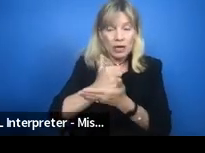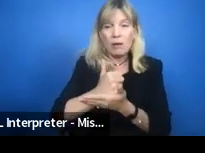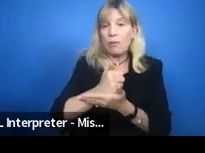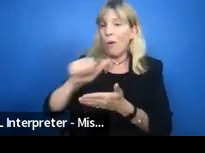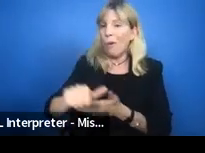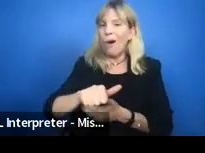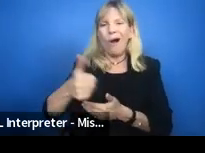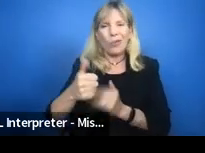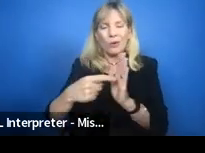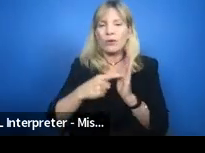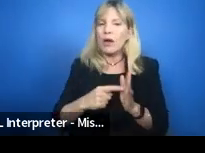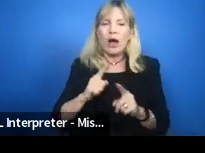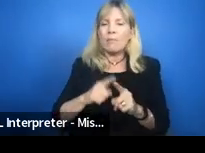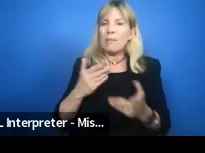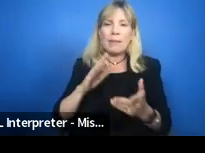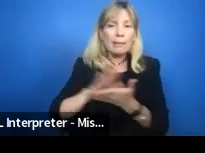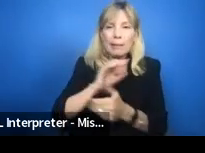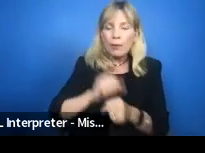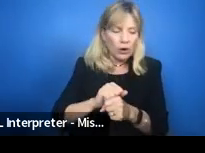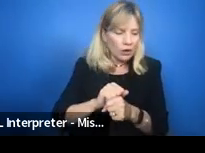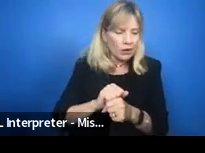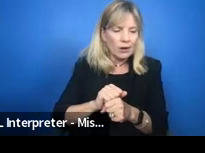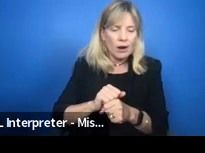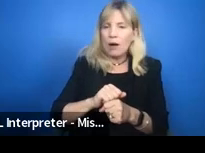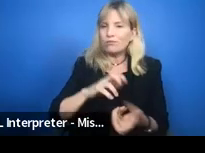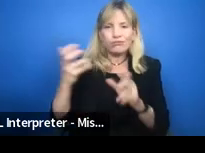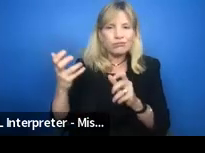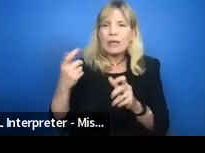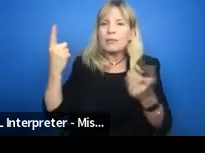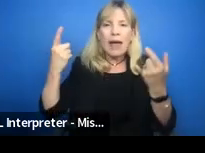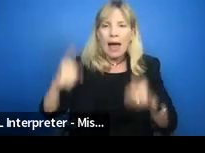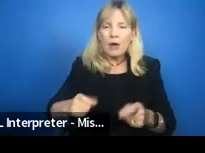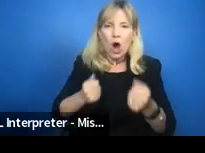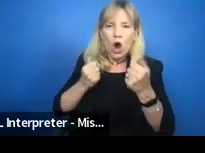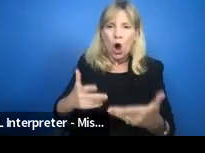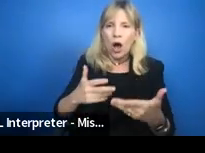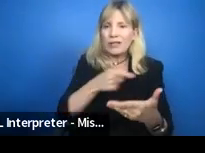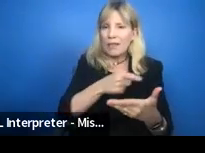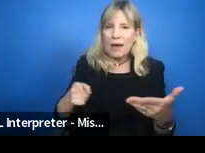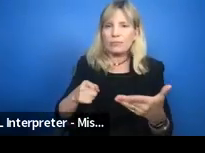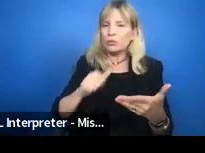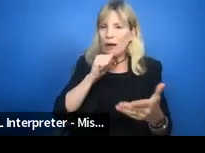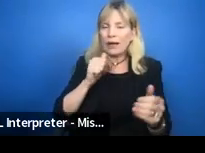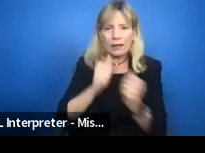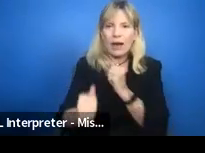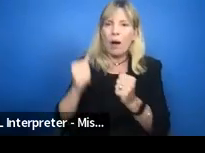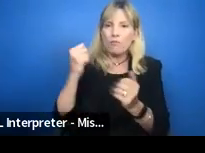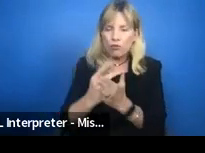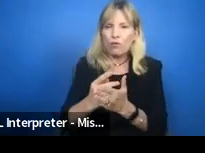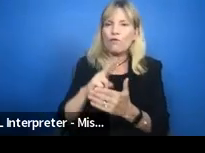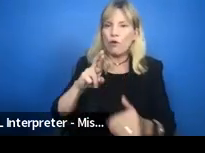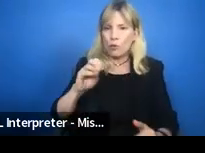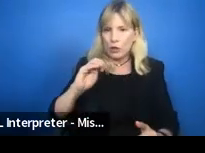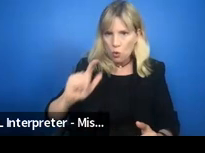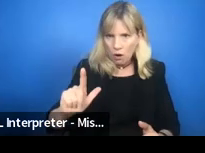requirements, but something like paperwork happened and caused their renewal not to go through. You can